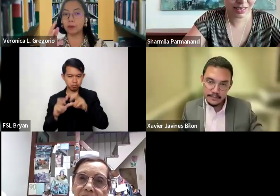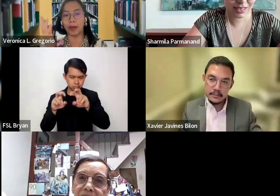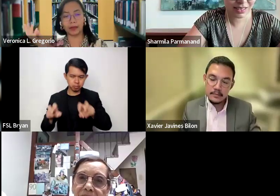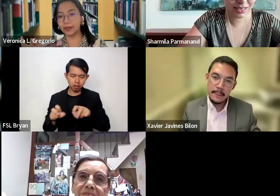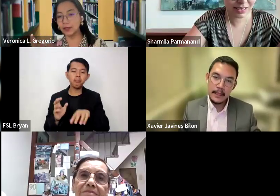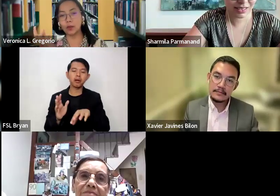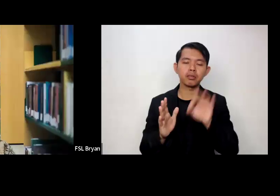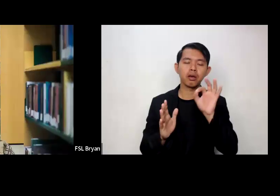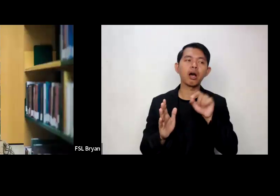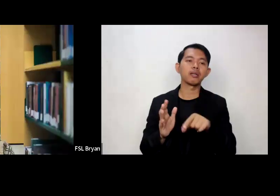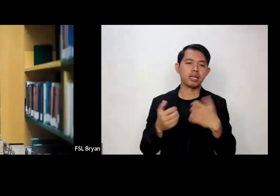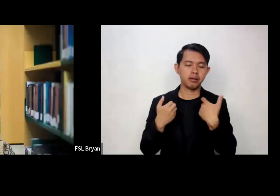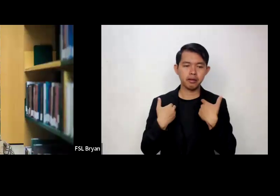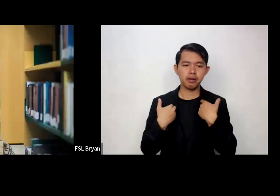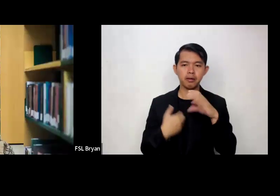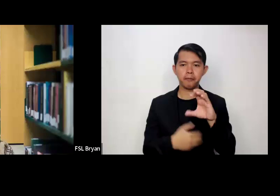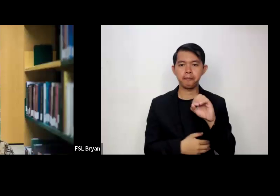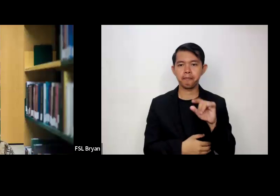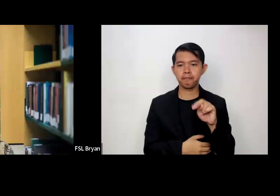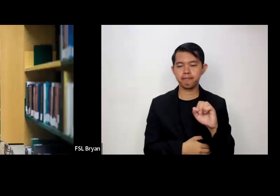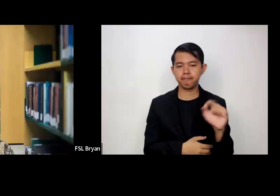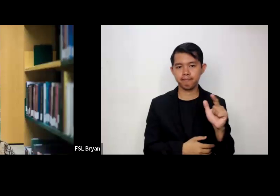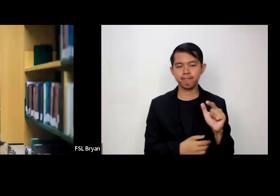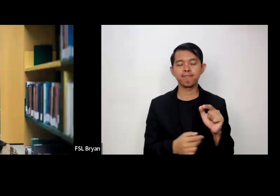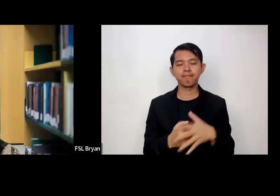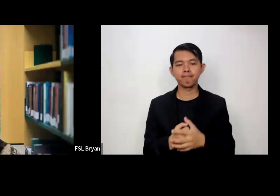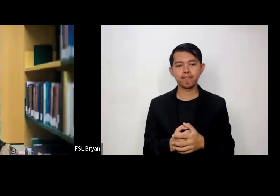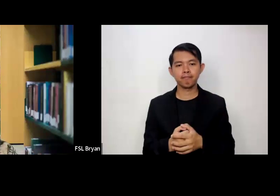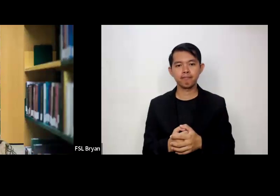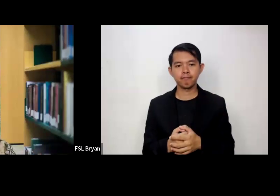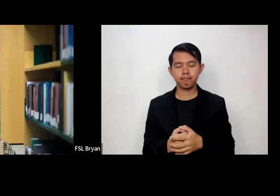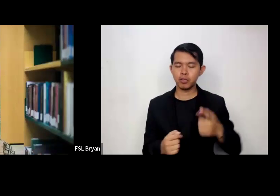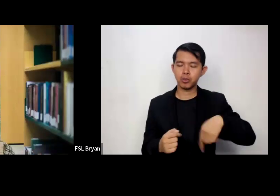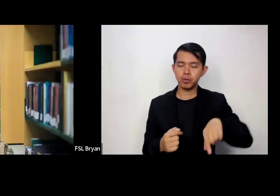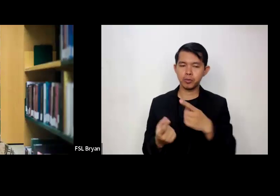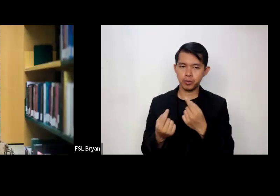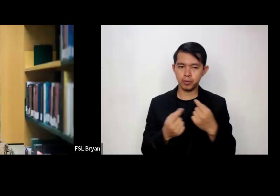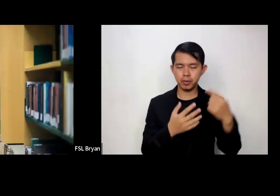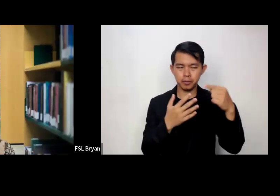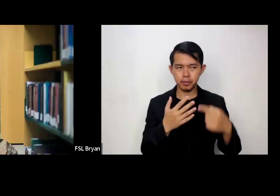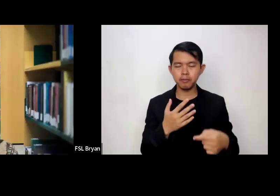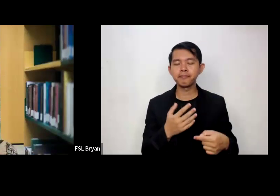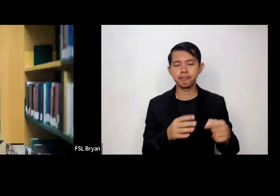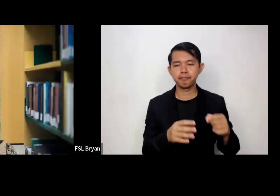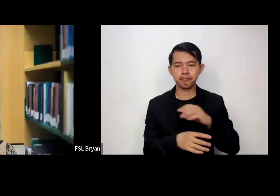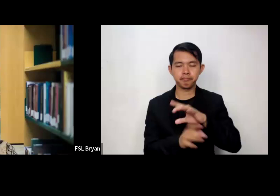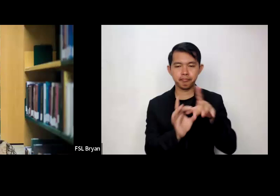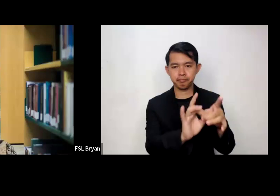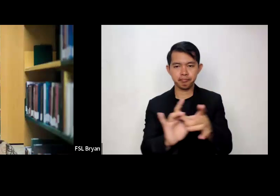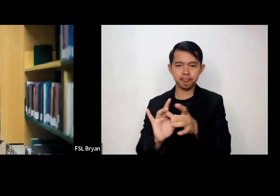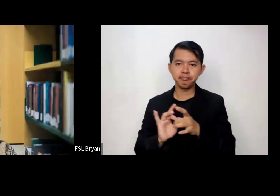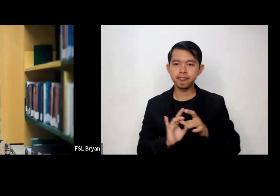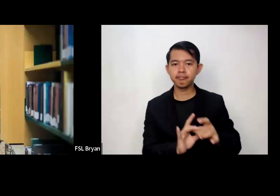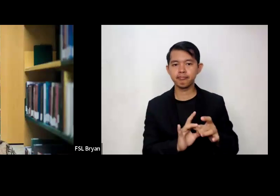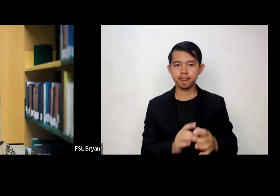there. It's embedded in so many aspects of what we do and how we think. Just just there, waiting